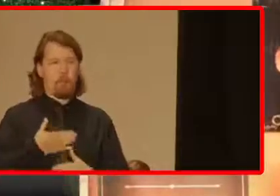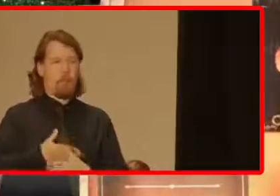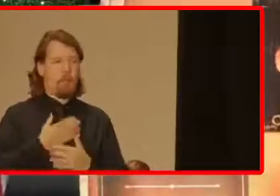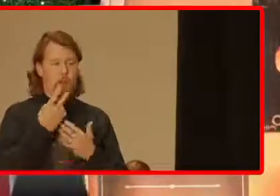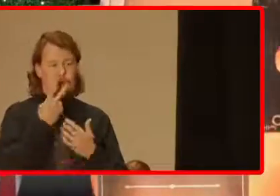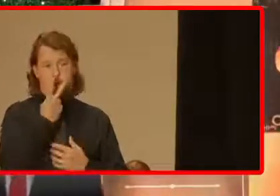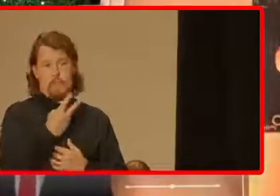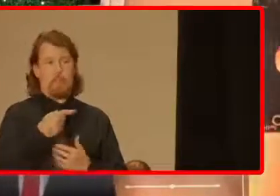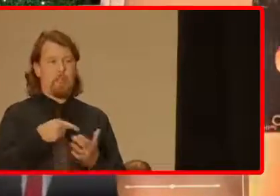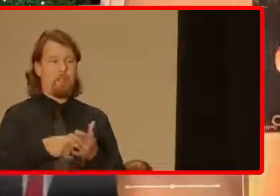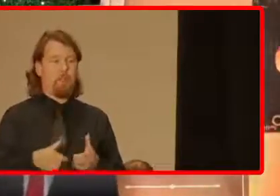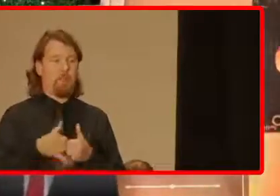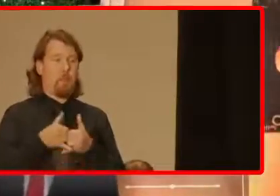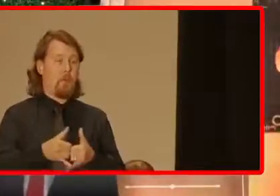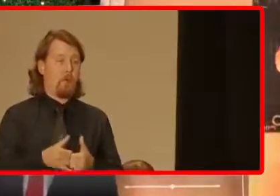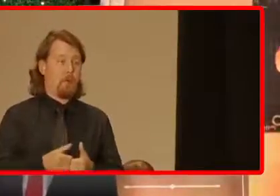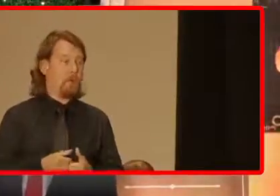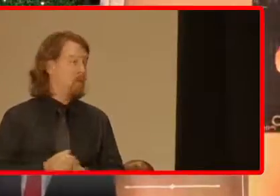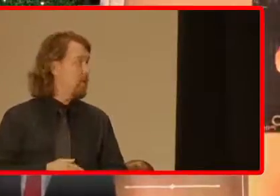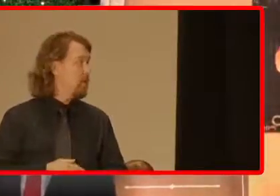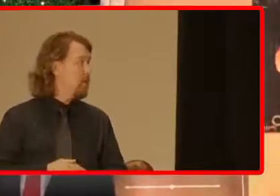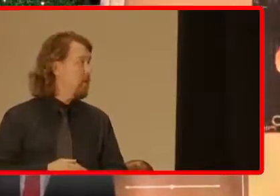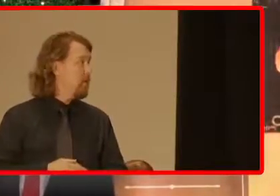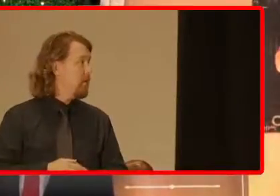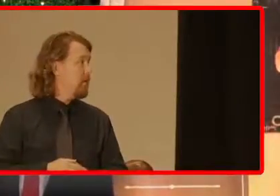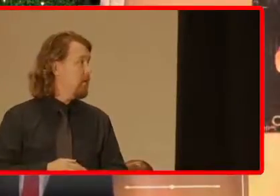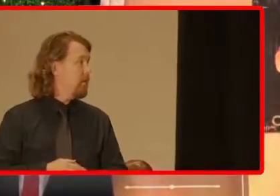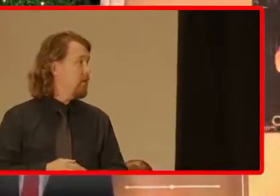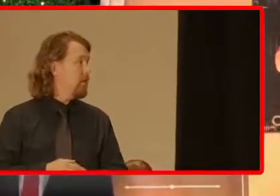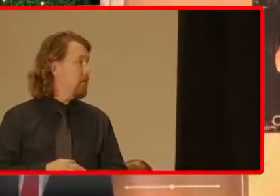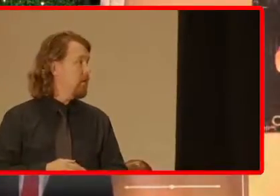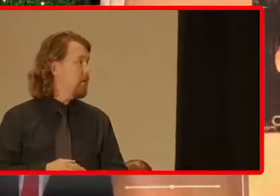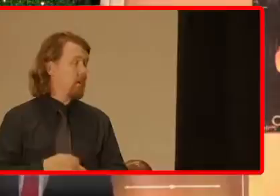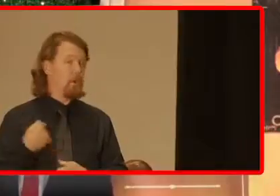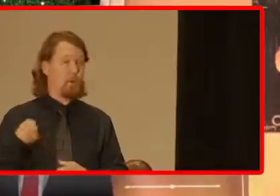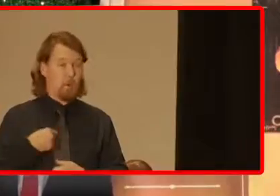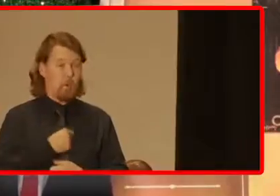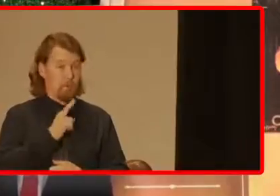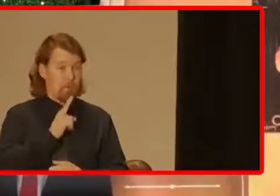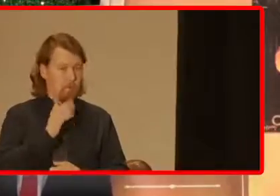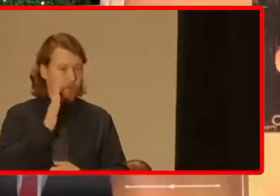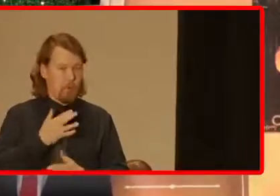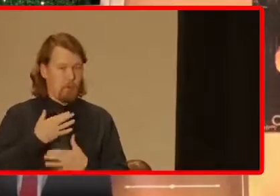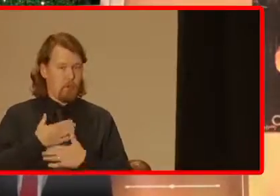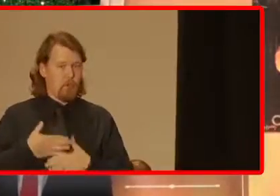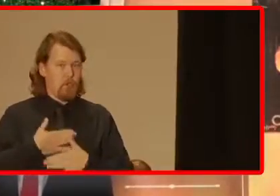seeing this award as much as we will enjoy giving it.